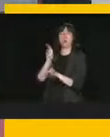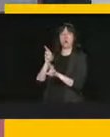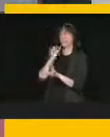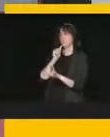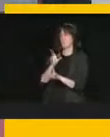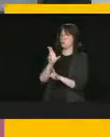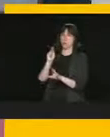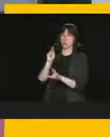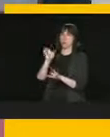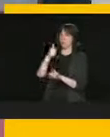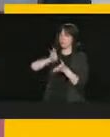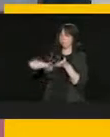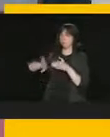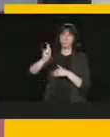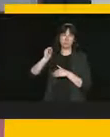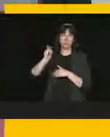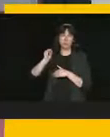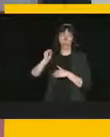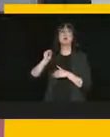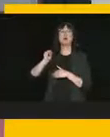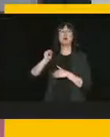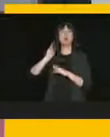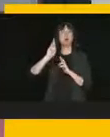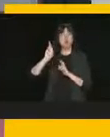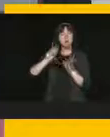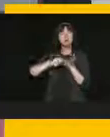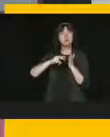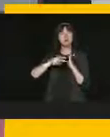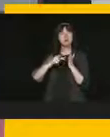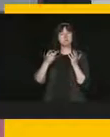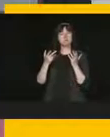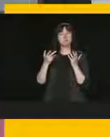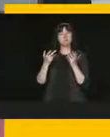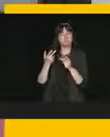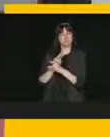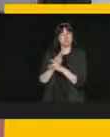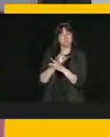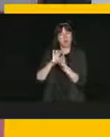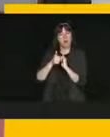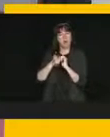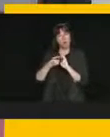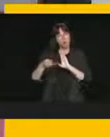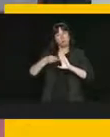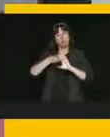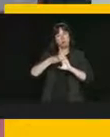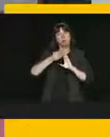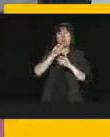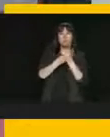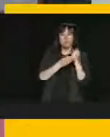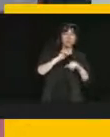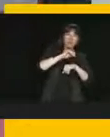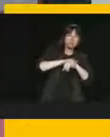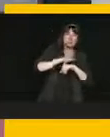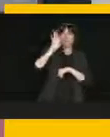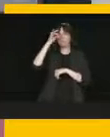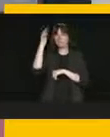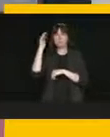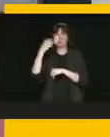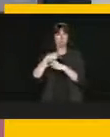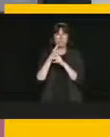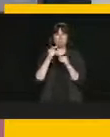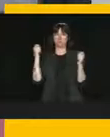have to authorize other exemptions. We do hope that we can provide the proper labeling in French and